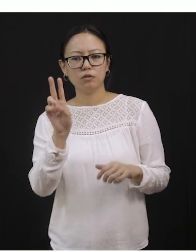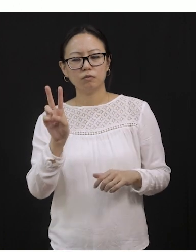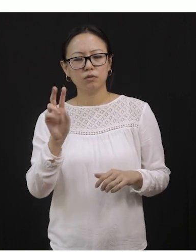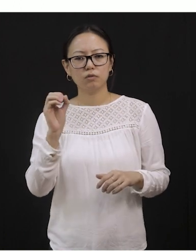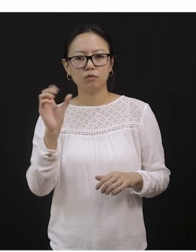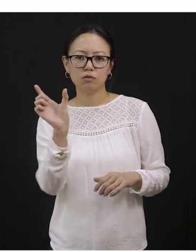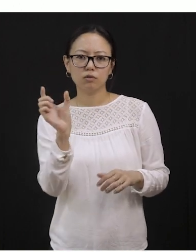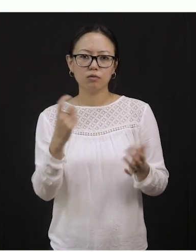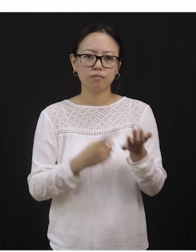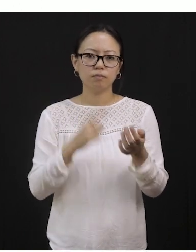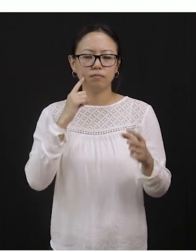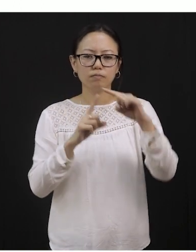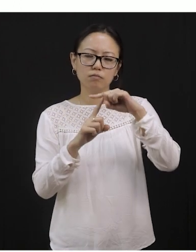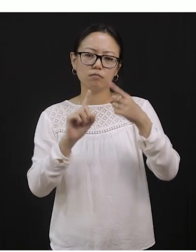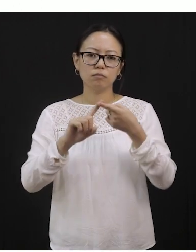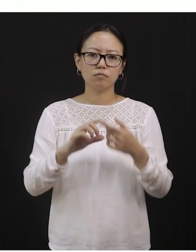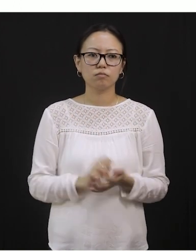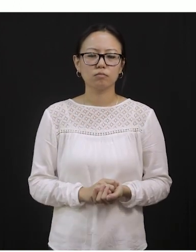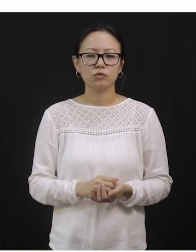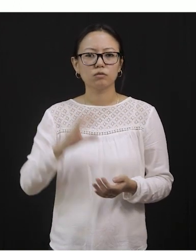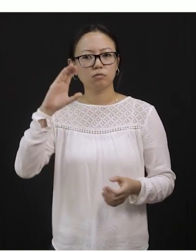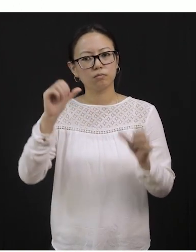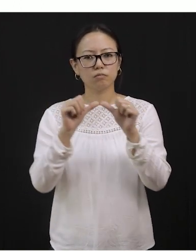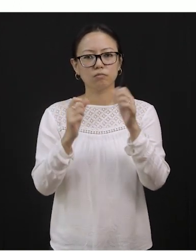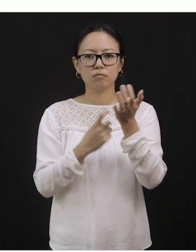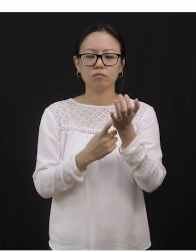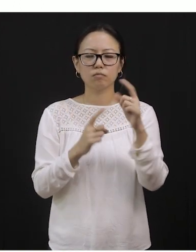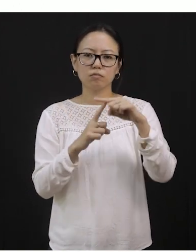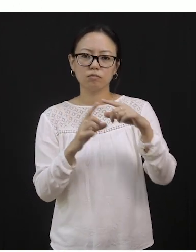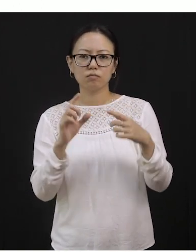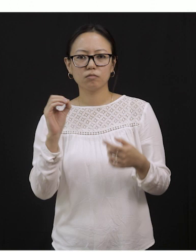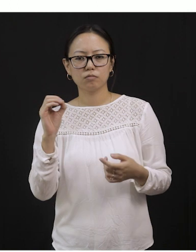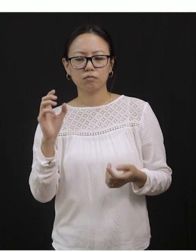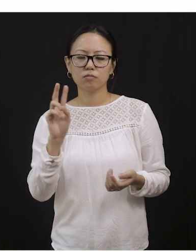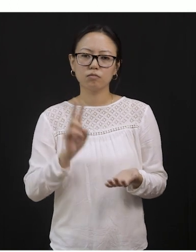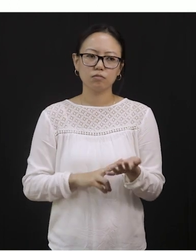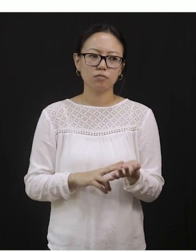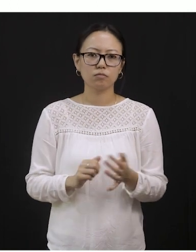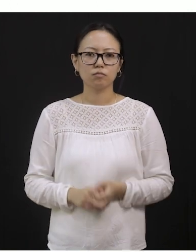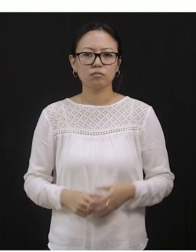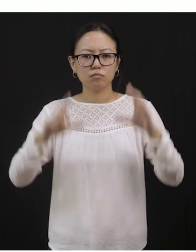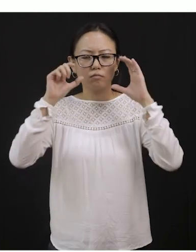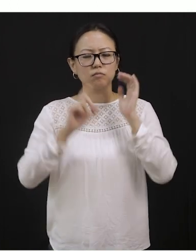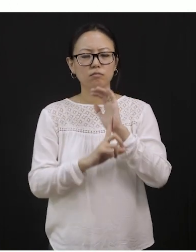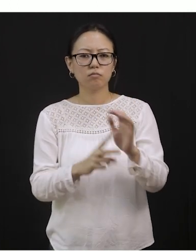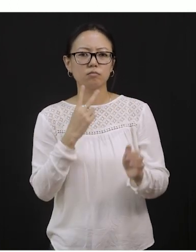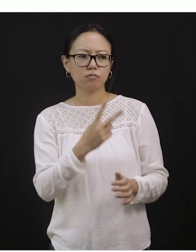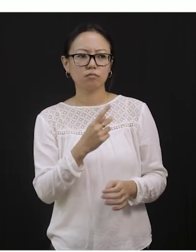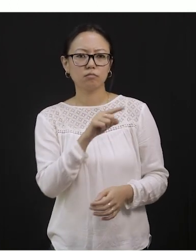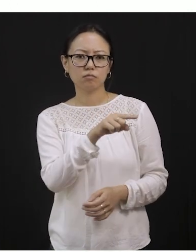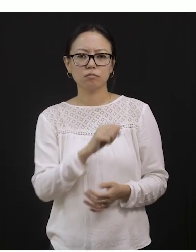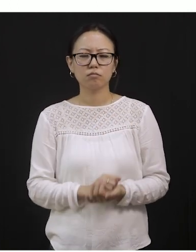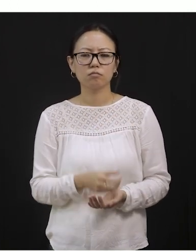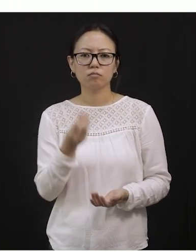get started. All right? Okay. So here are some of the cartoon pictures. So we will be learning